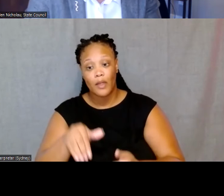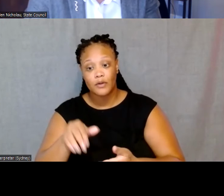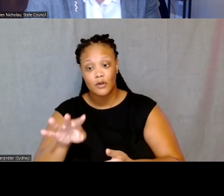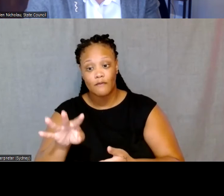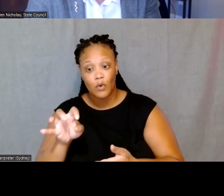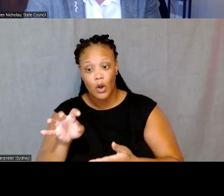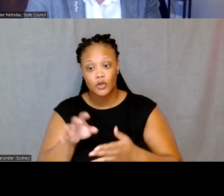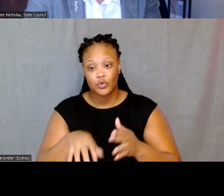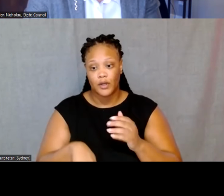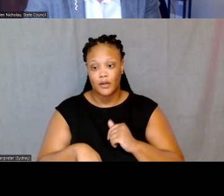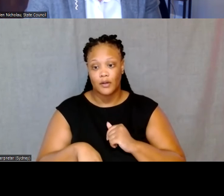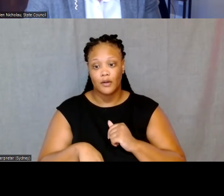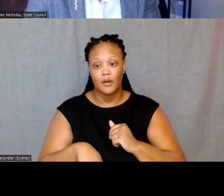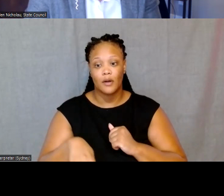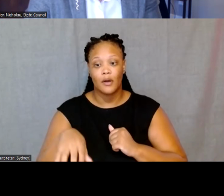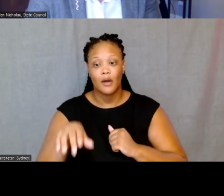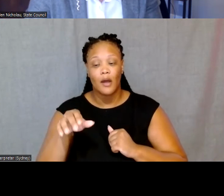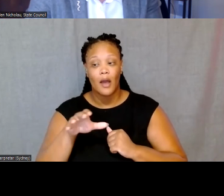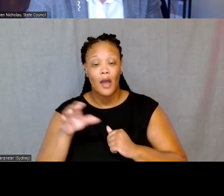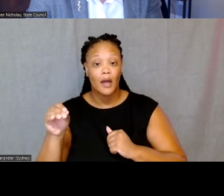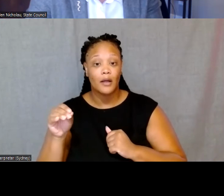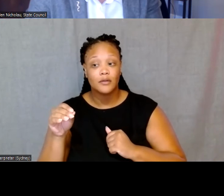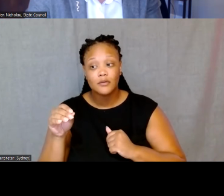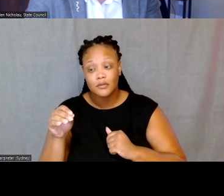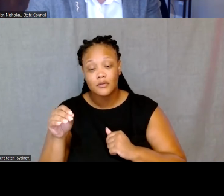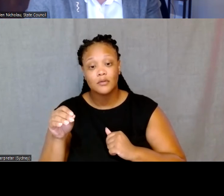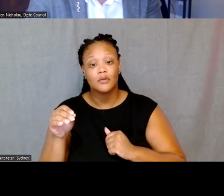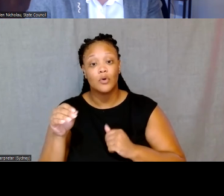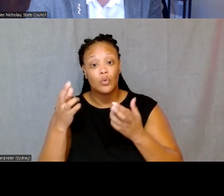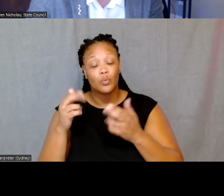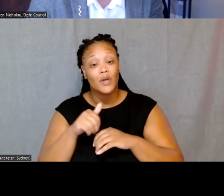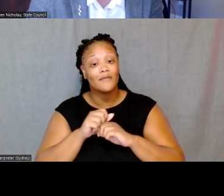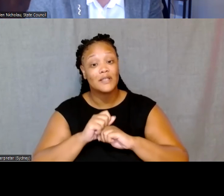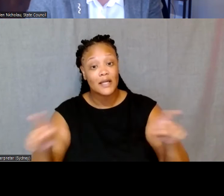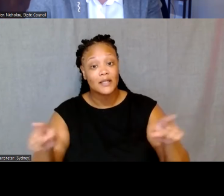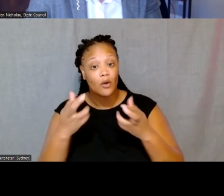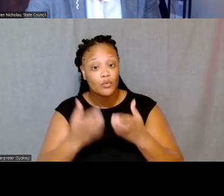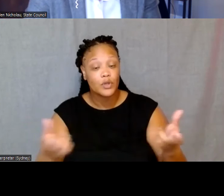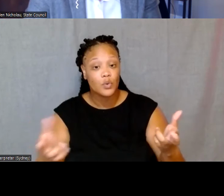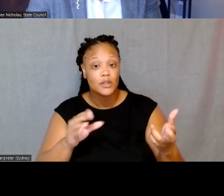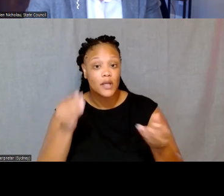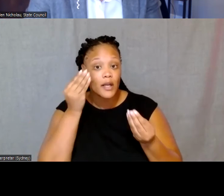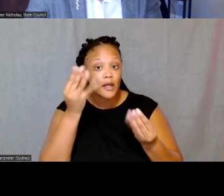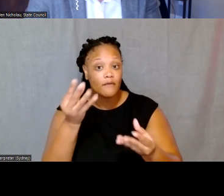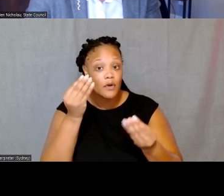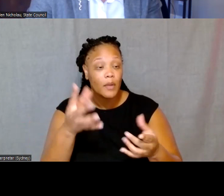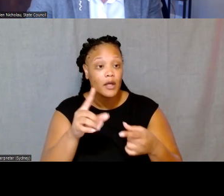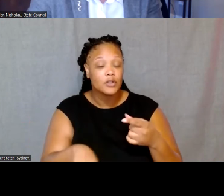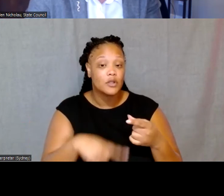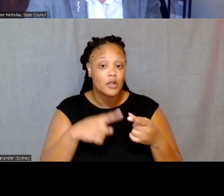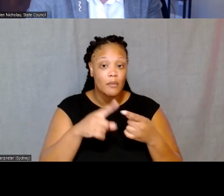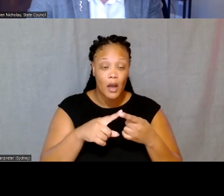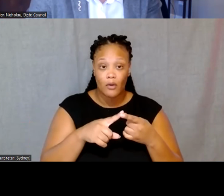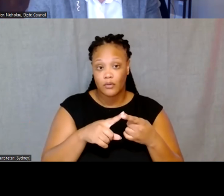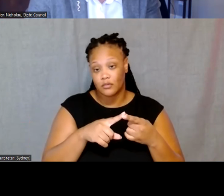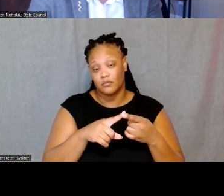housing-related advocacy work. And we sent resources and information on housing rights and housing resources to tens of